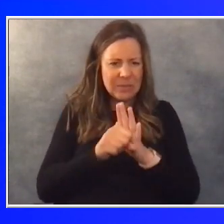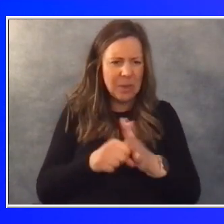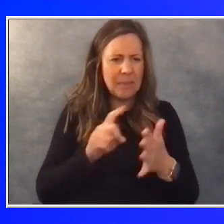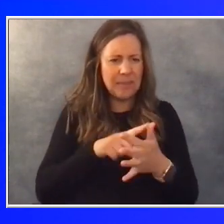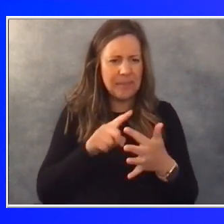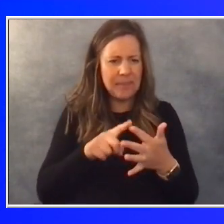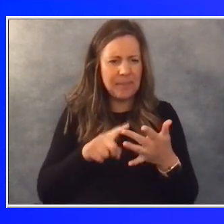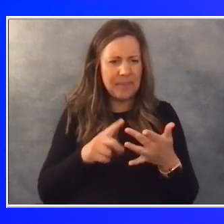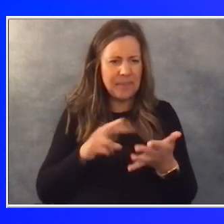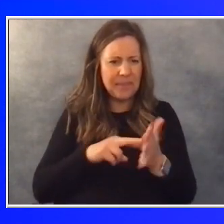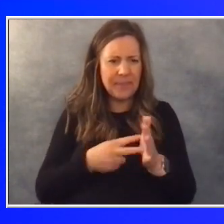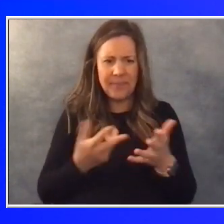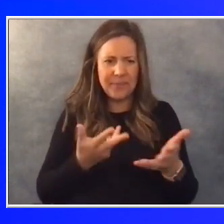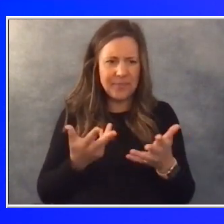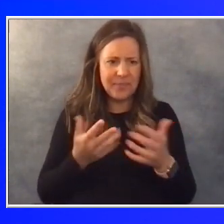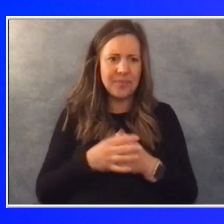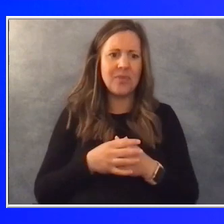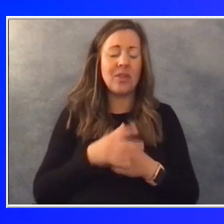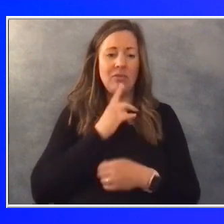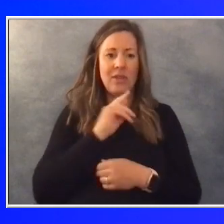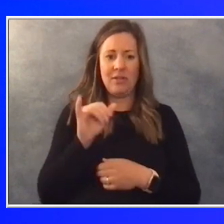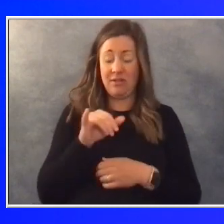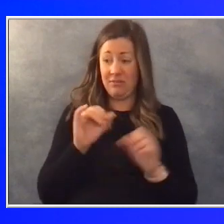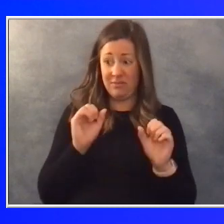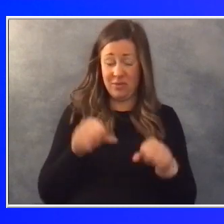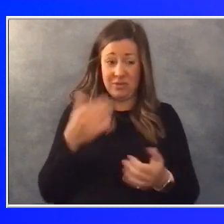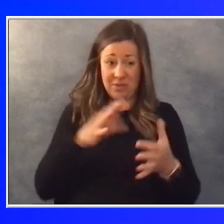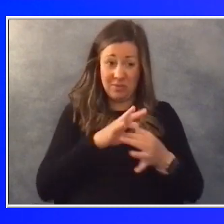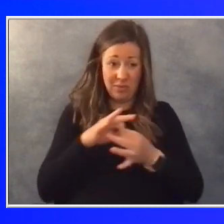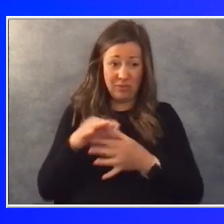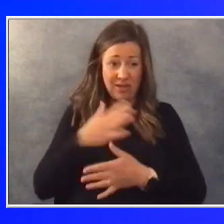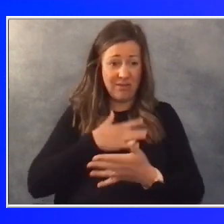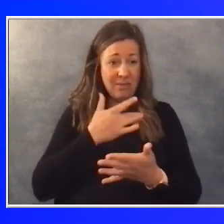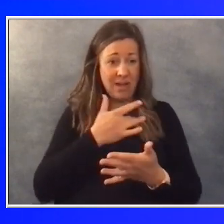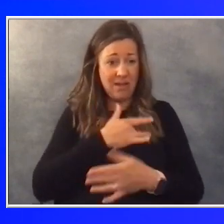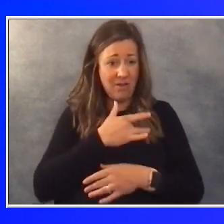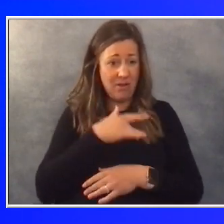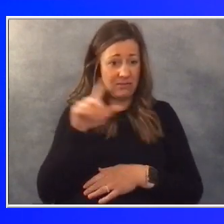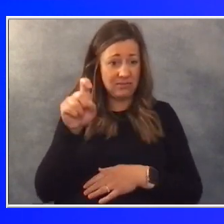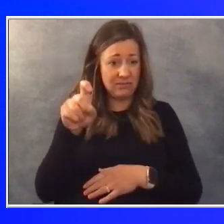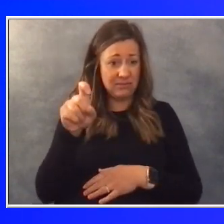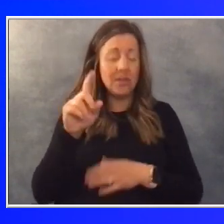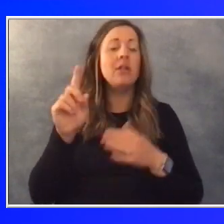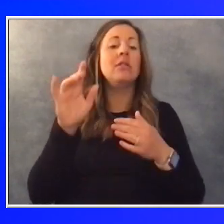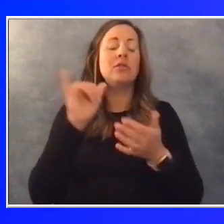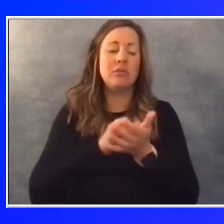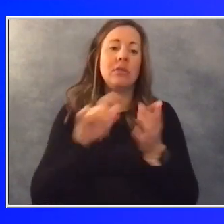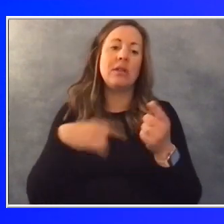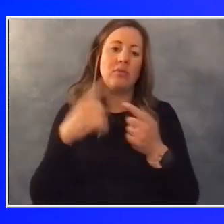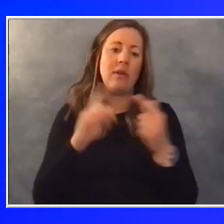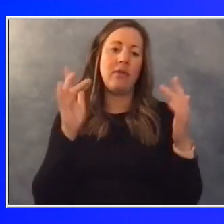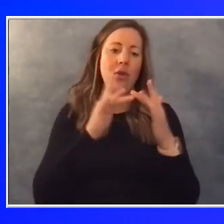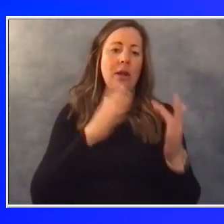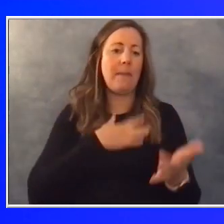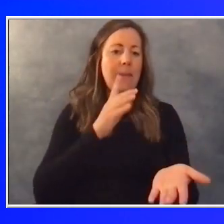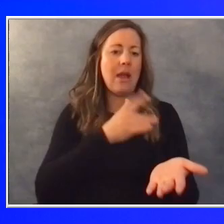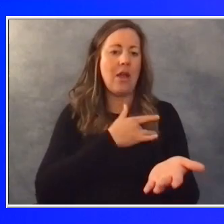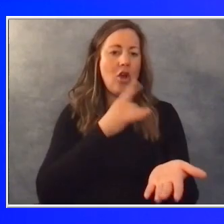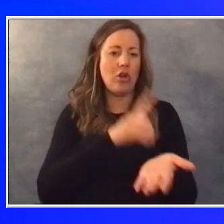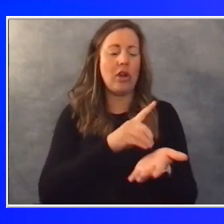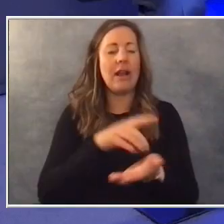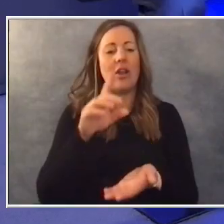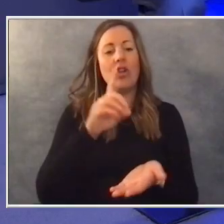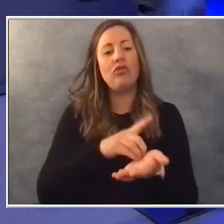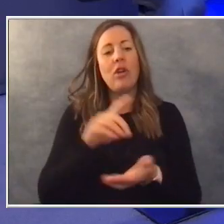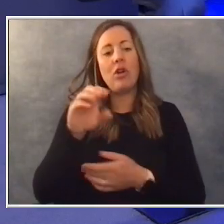like, could this be related to my heart? And so that's when I got back with my cardiologist, Dr. Owens. And yeah,